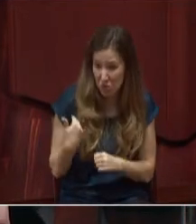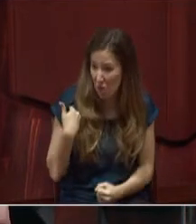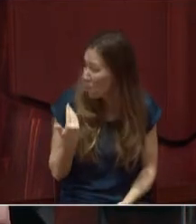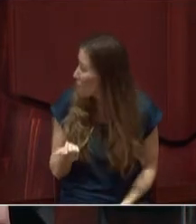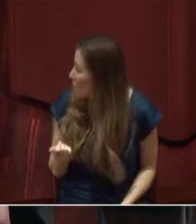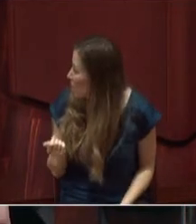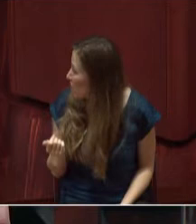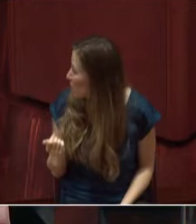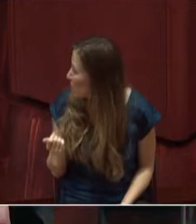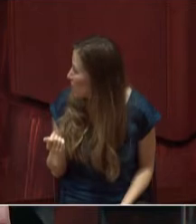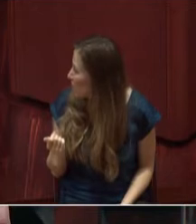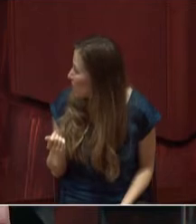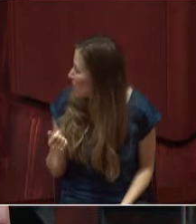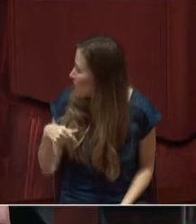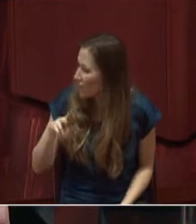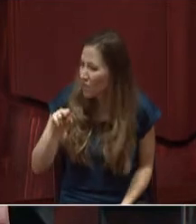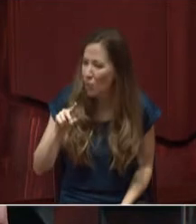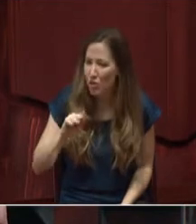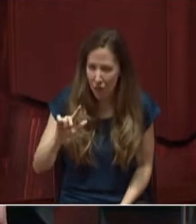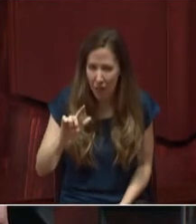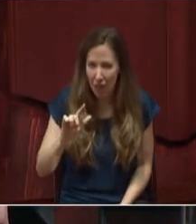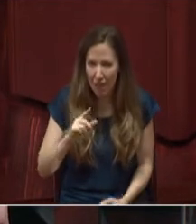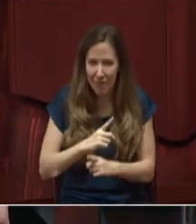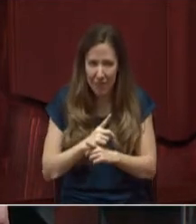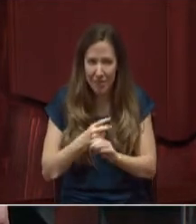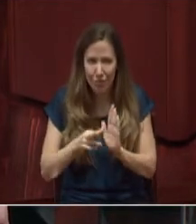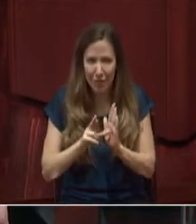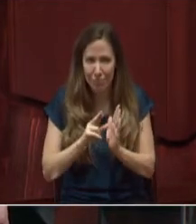Oh, yes. Quadrennial defense review. Excuse me.